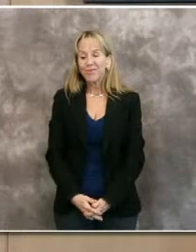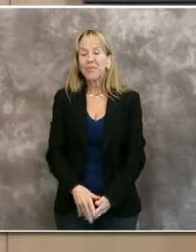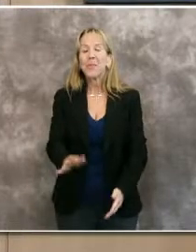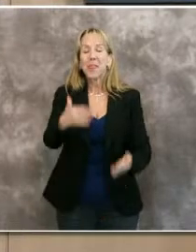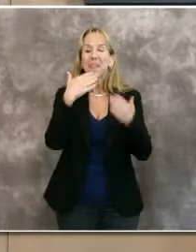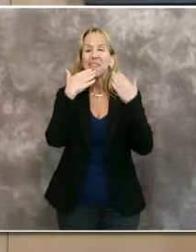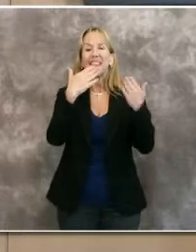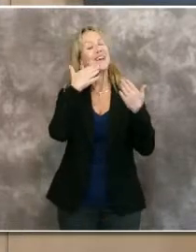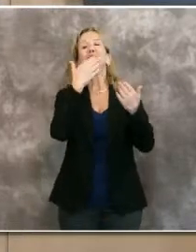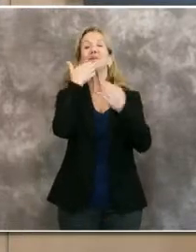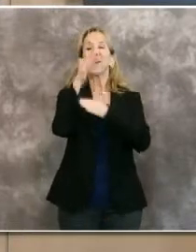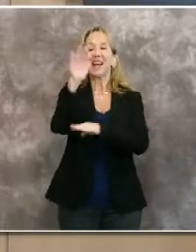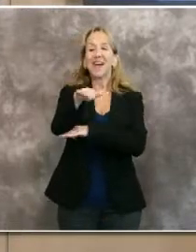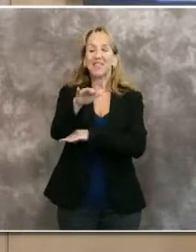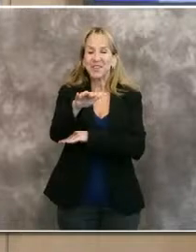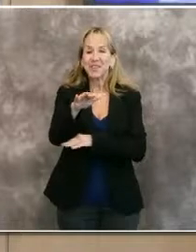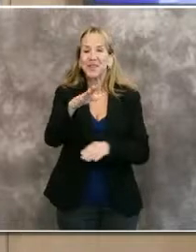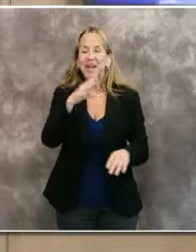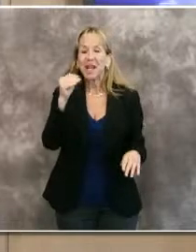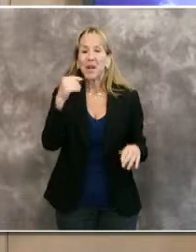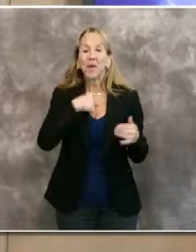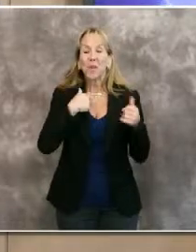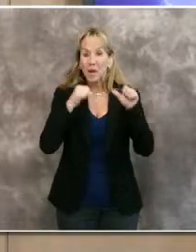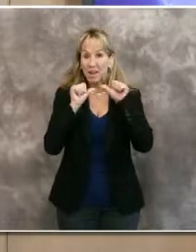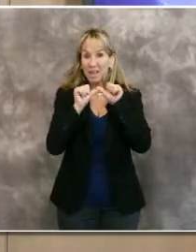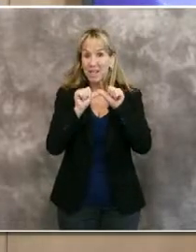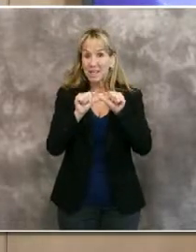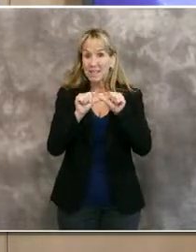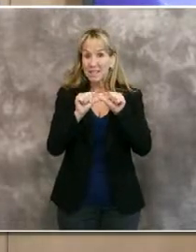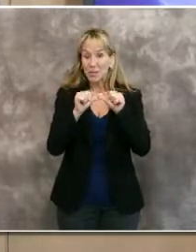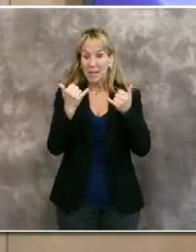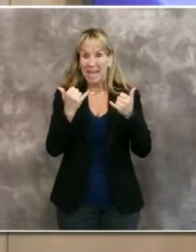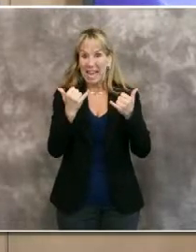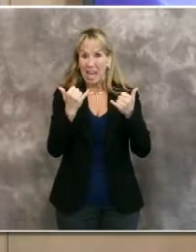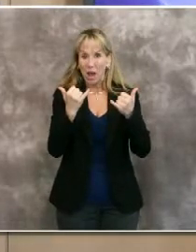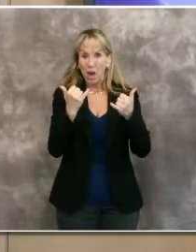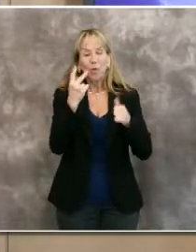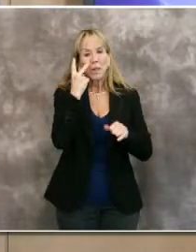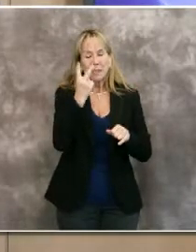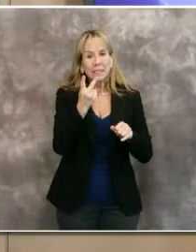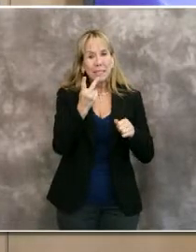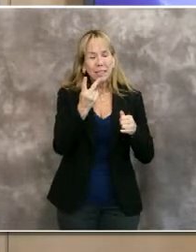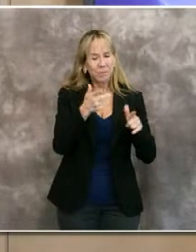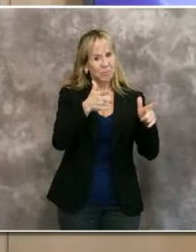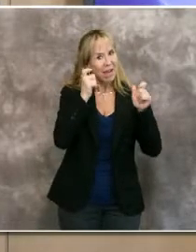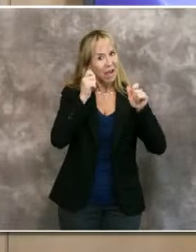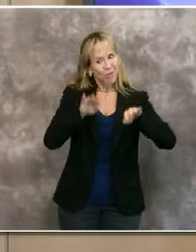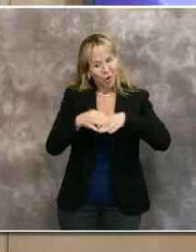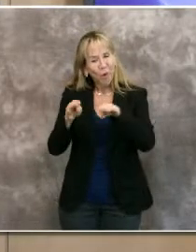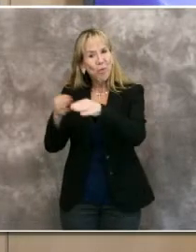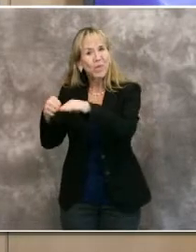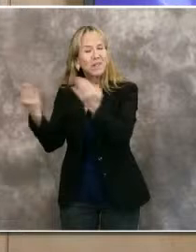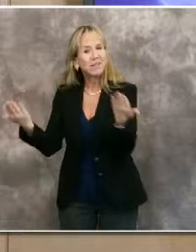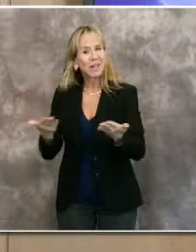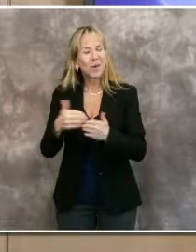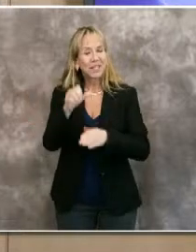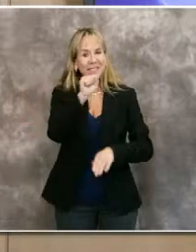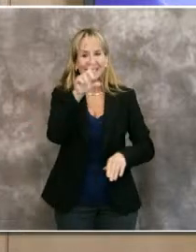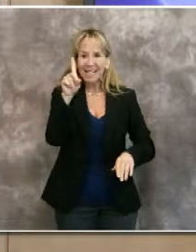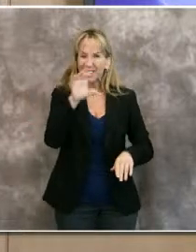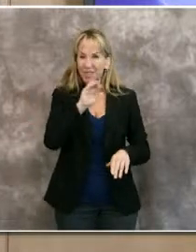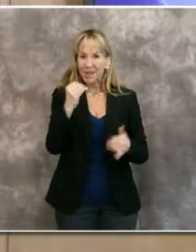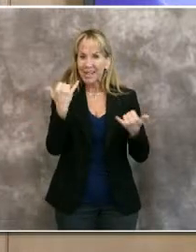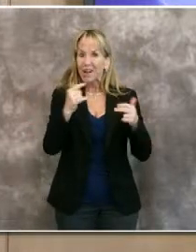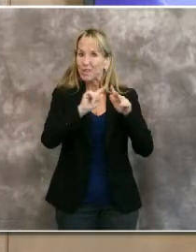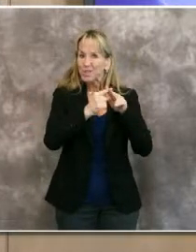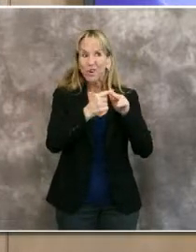Thank you, and good afternoon. We continue to see a very rapid pace of reopening in San Diego County with businesses and